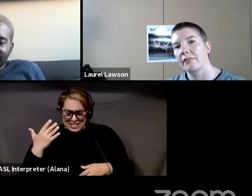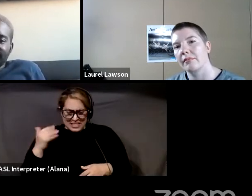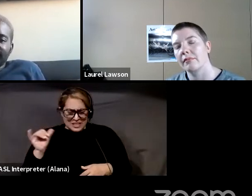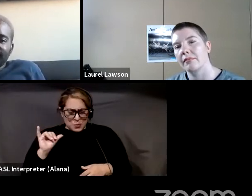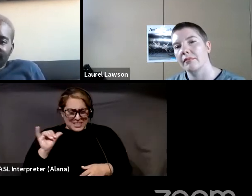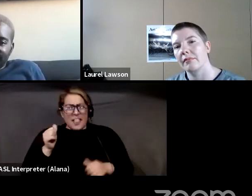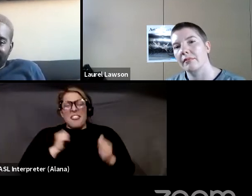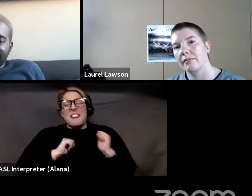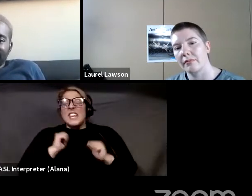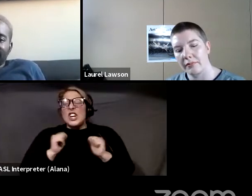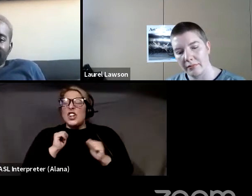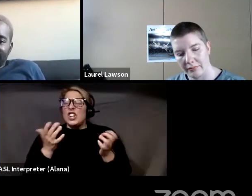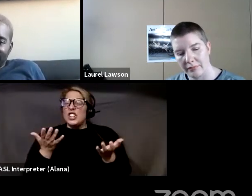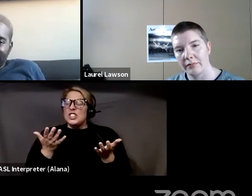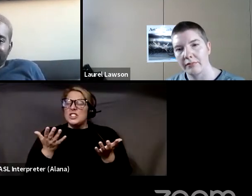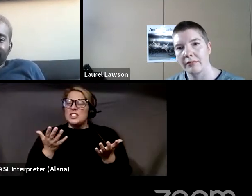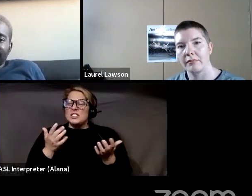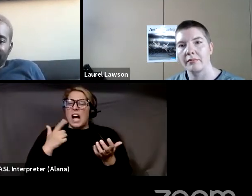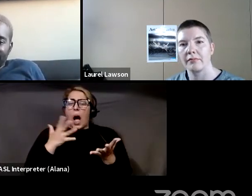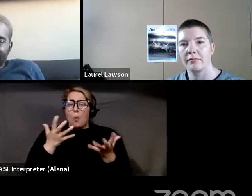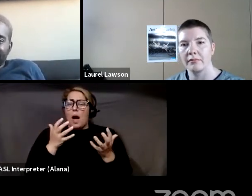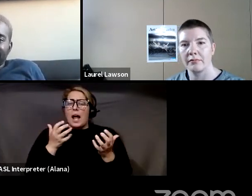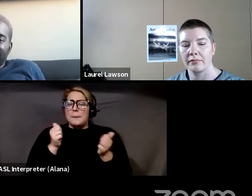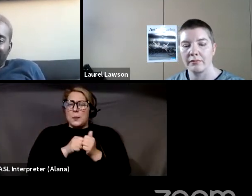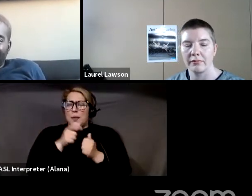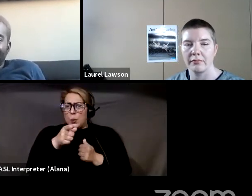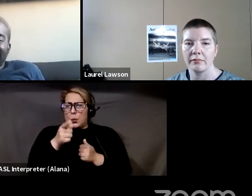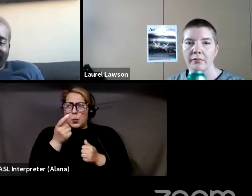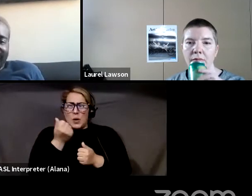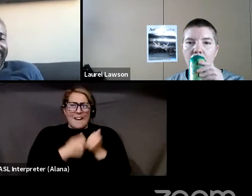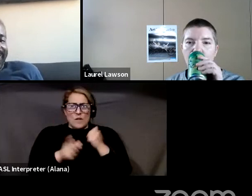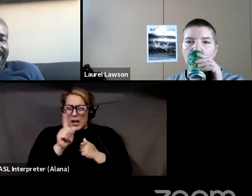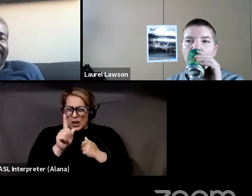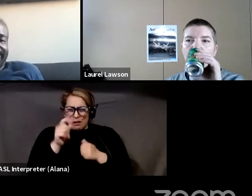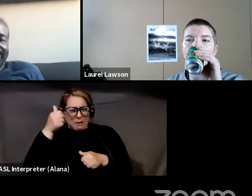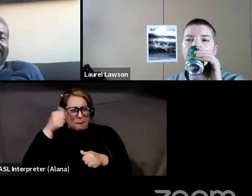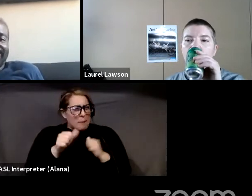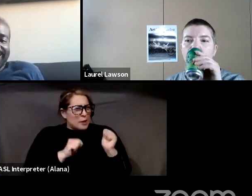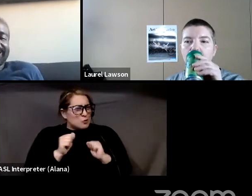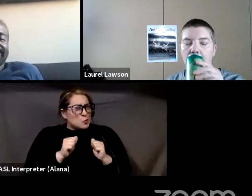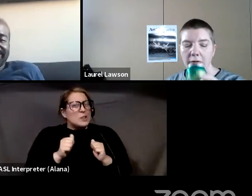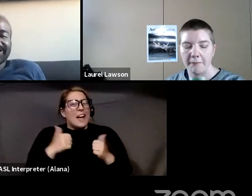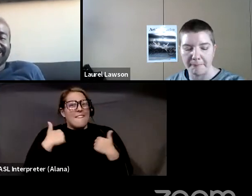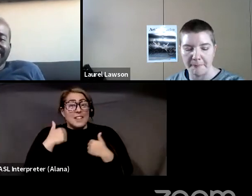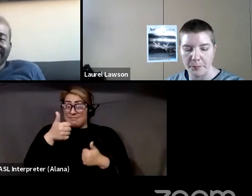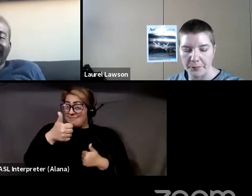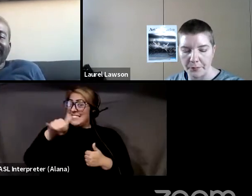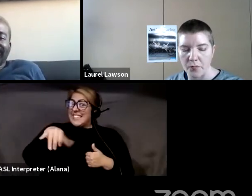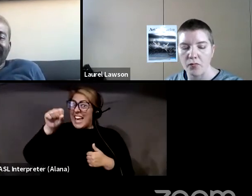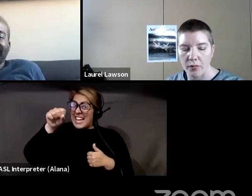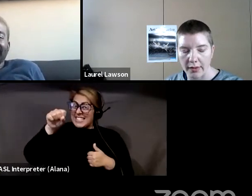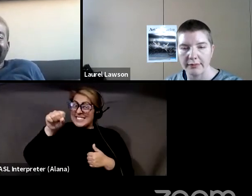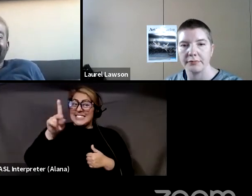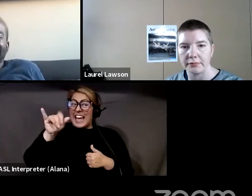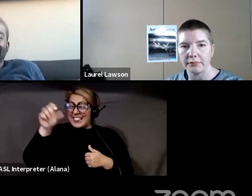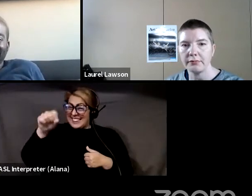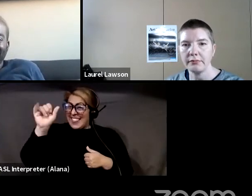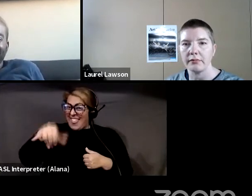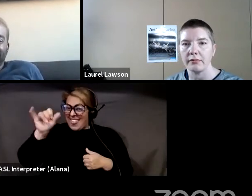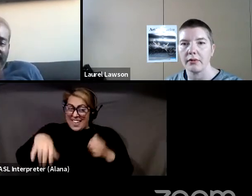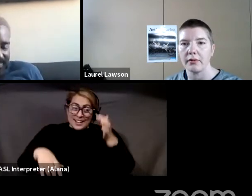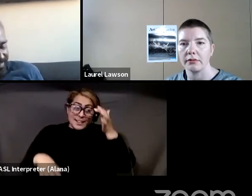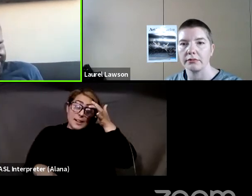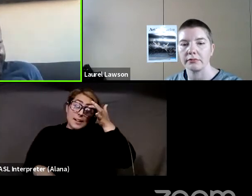some theater show. Maybe it was at I Want to Be With You Everywhere. Maybe, yeah. They had Kayla gives those. a Oh my thumbs up. gosh. Yeah, they were Yeah.